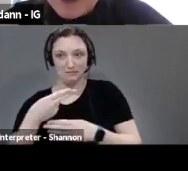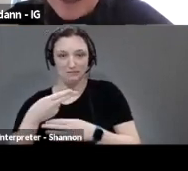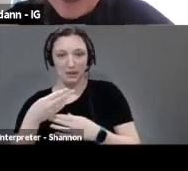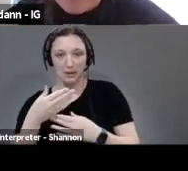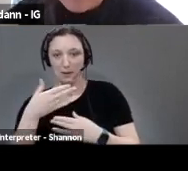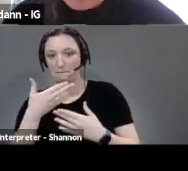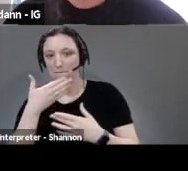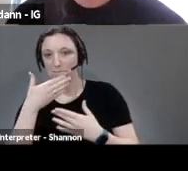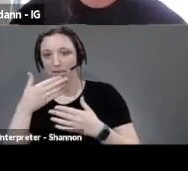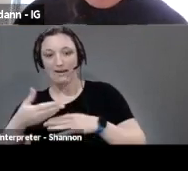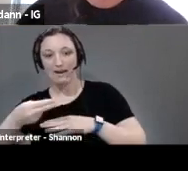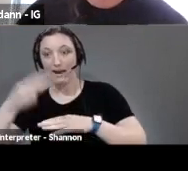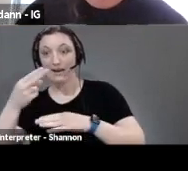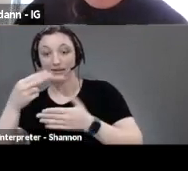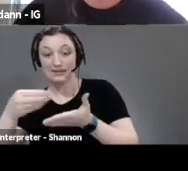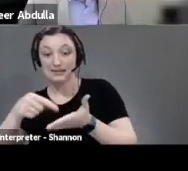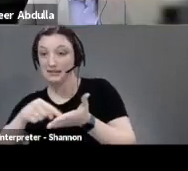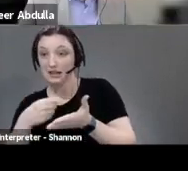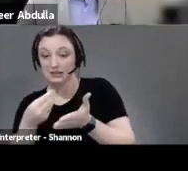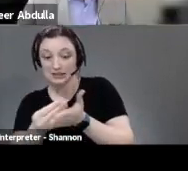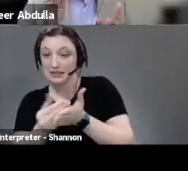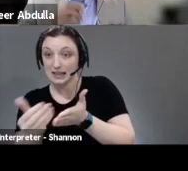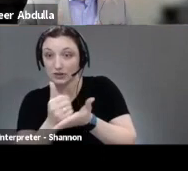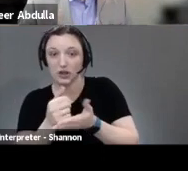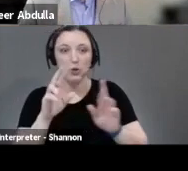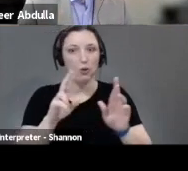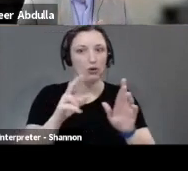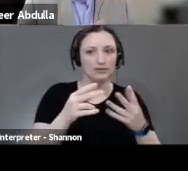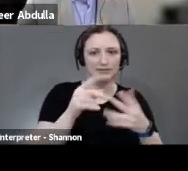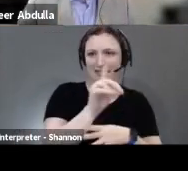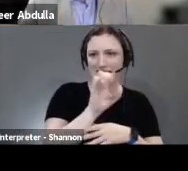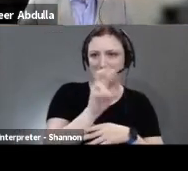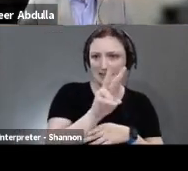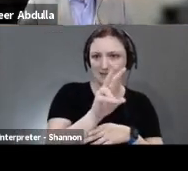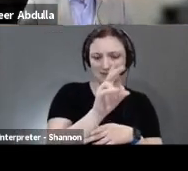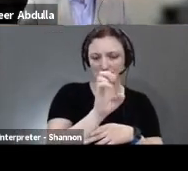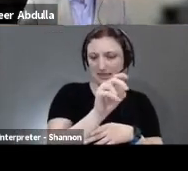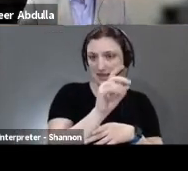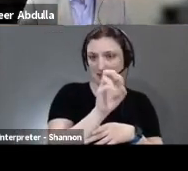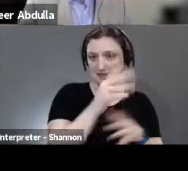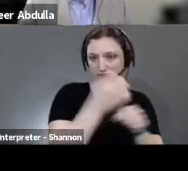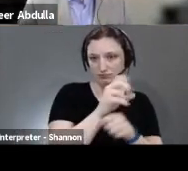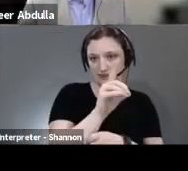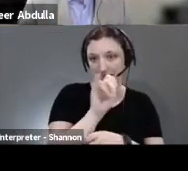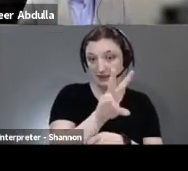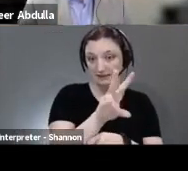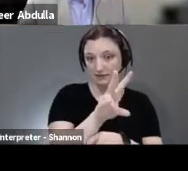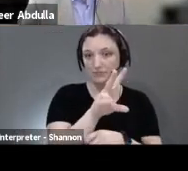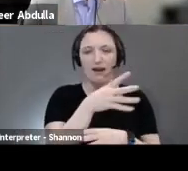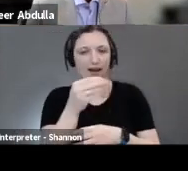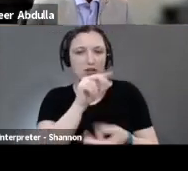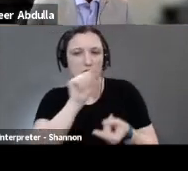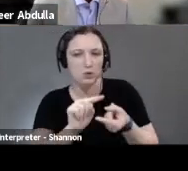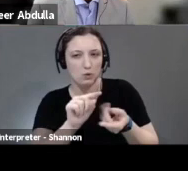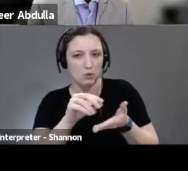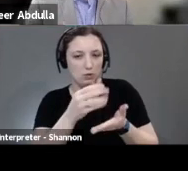lower salary and a dividend? Ooh, a blend. We will get to that. I'm not going to cut to the chase right now. We will get to that.